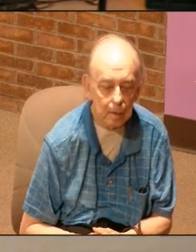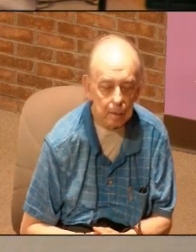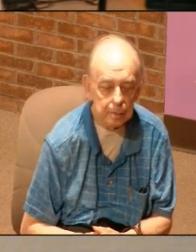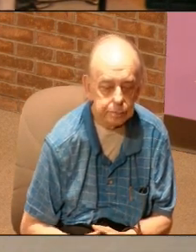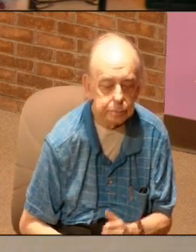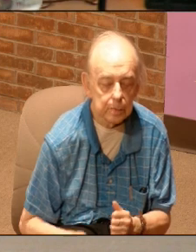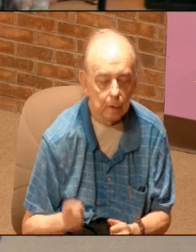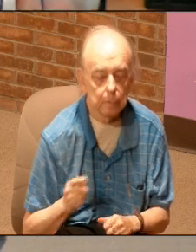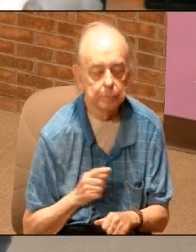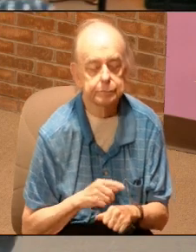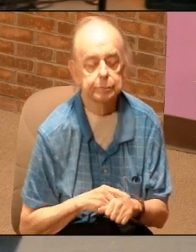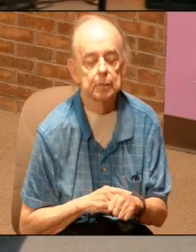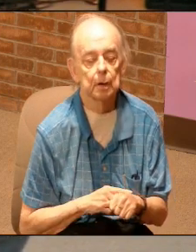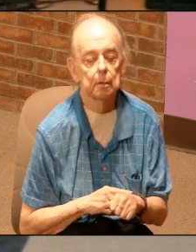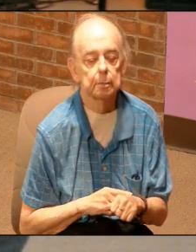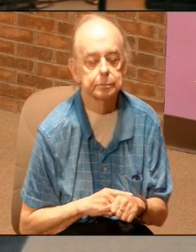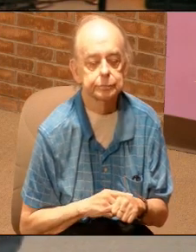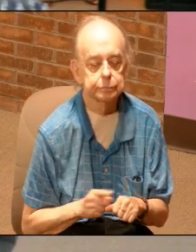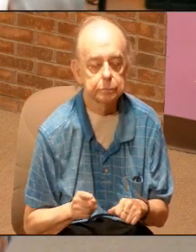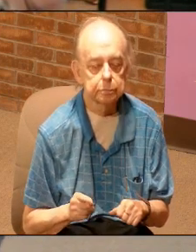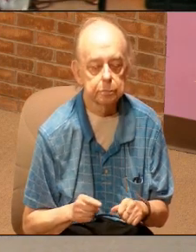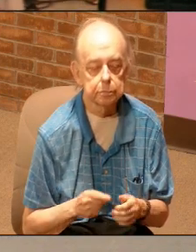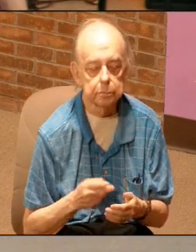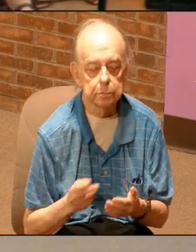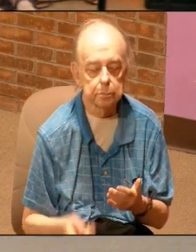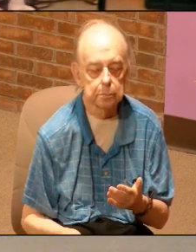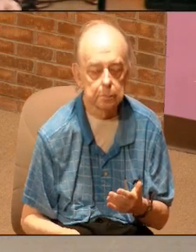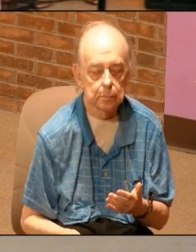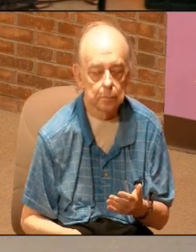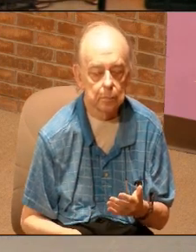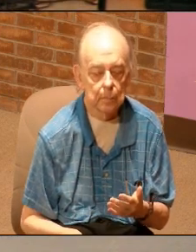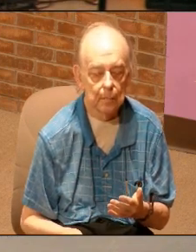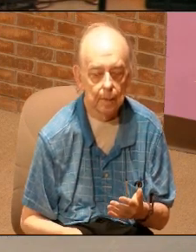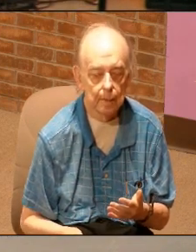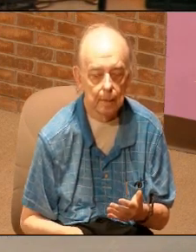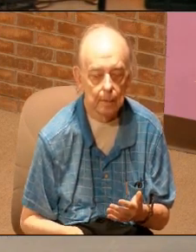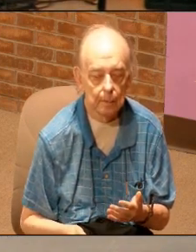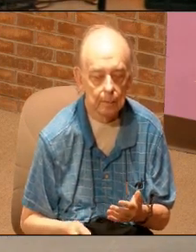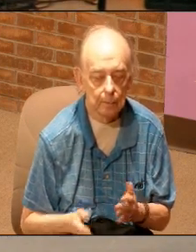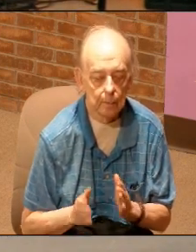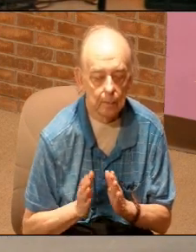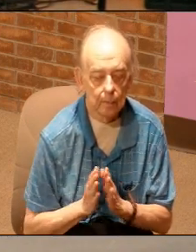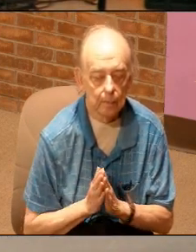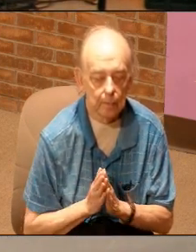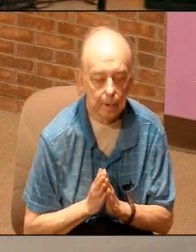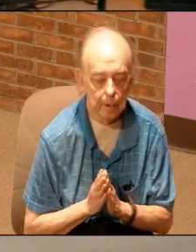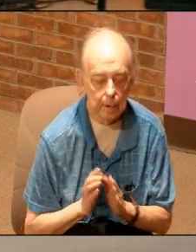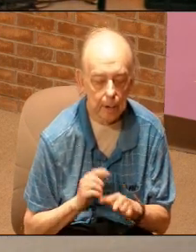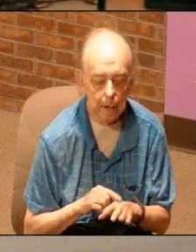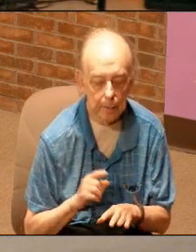And most of the time, when it falls to the ground, it's face down.